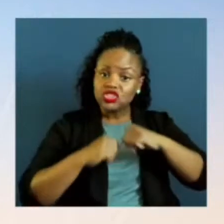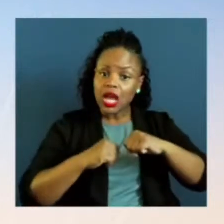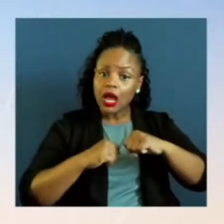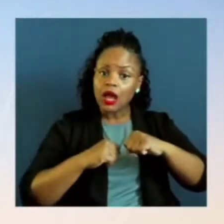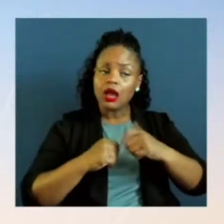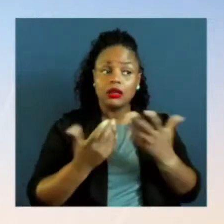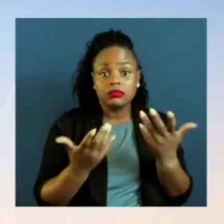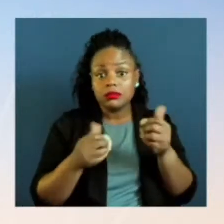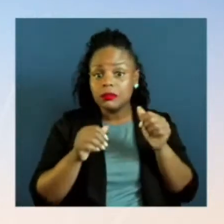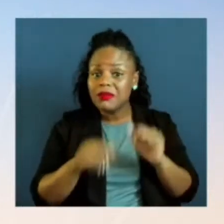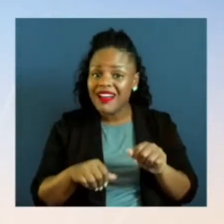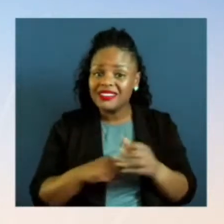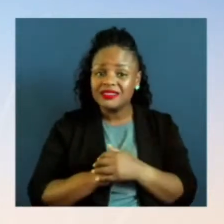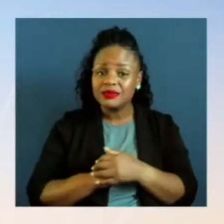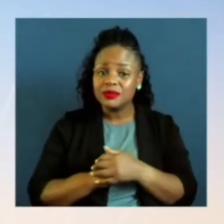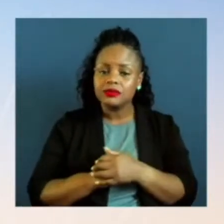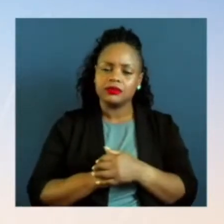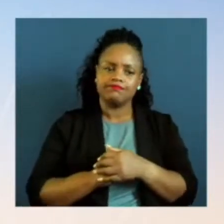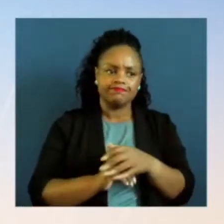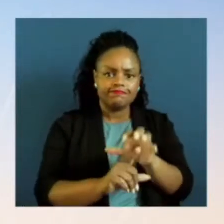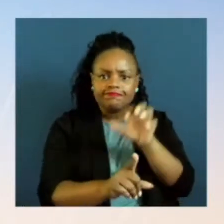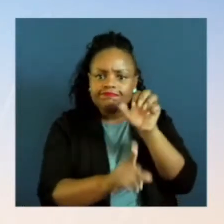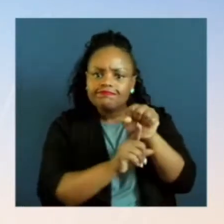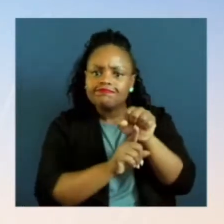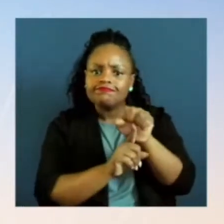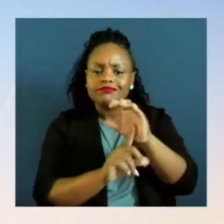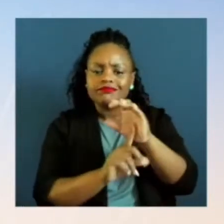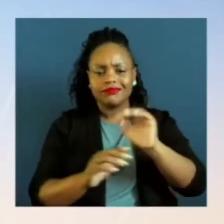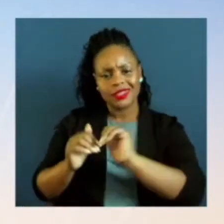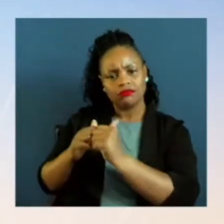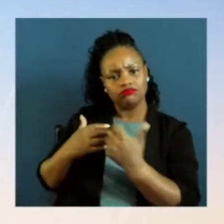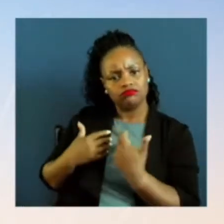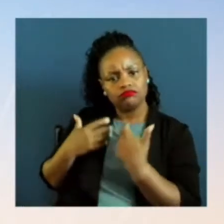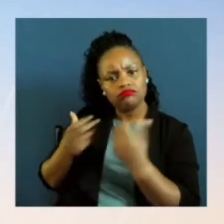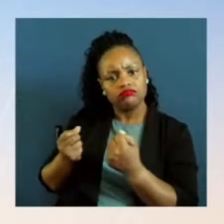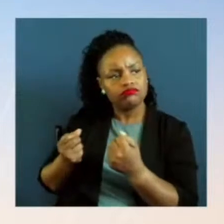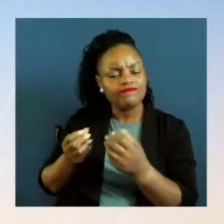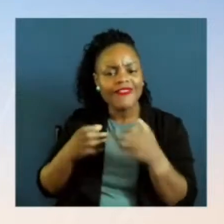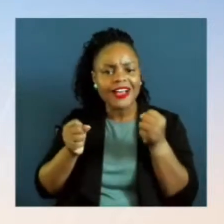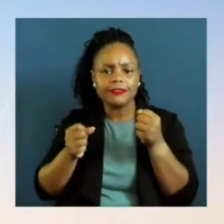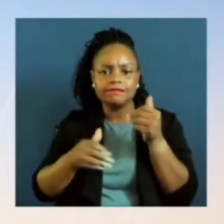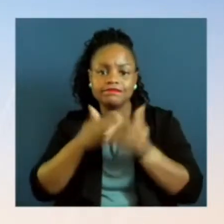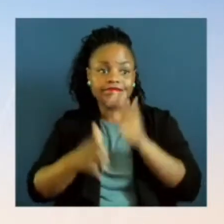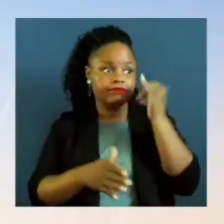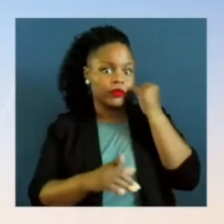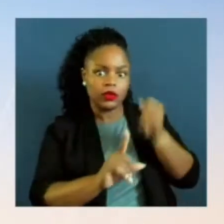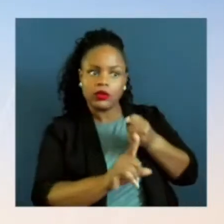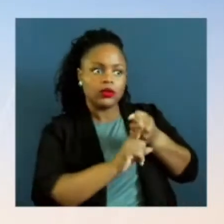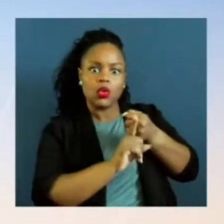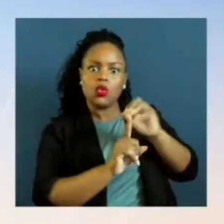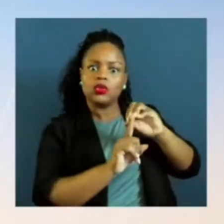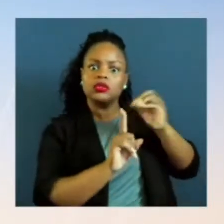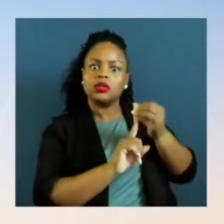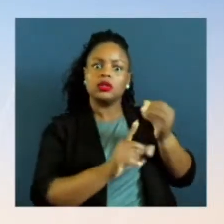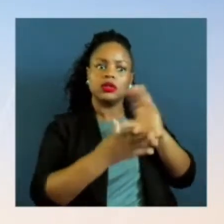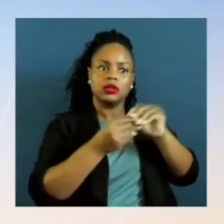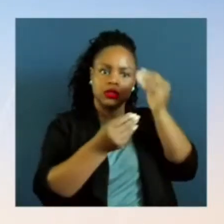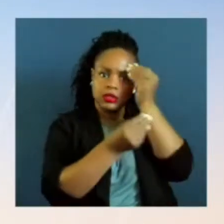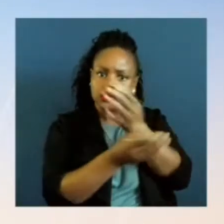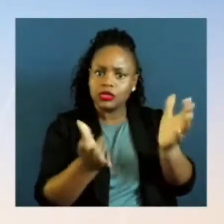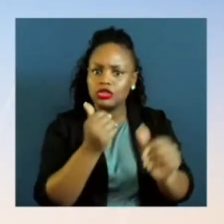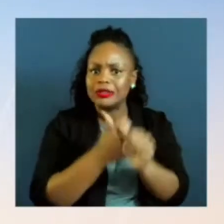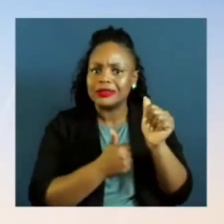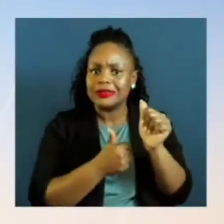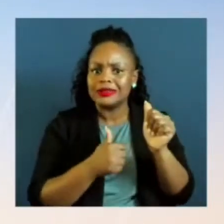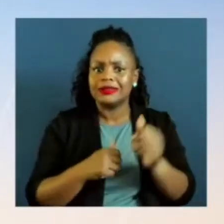that you can recover quickly in the event that an organization is compromised. Specifically, I'd like to call on executives to please